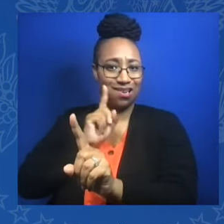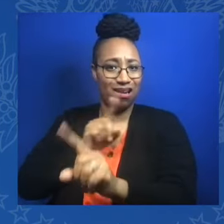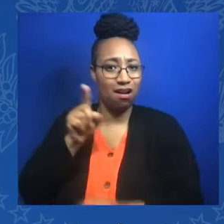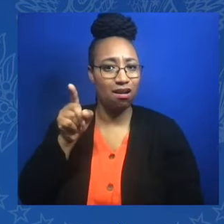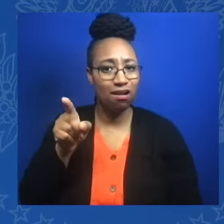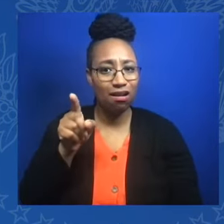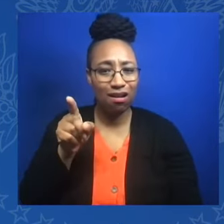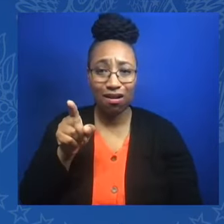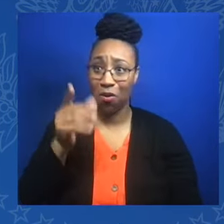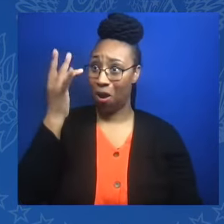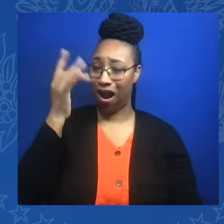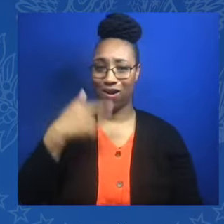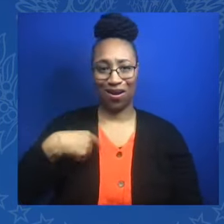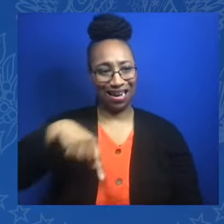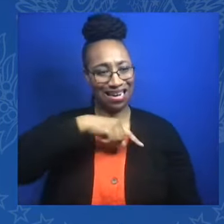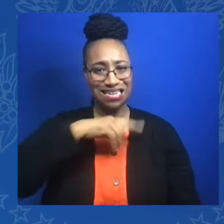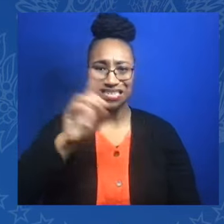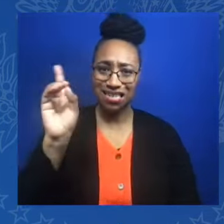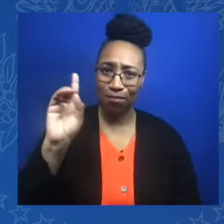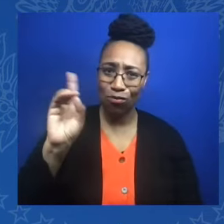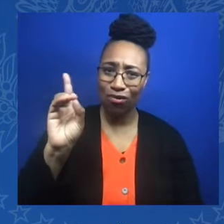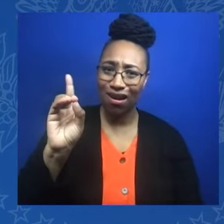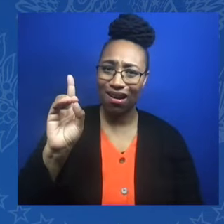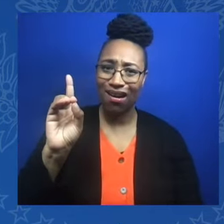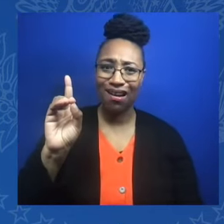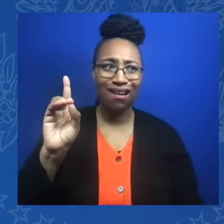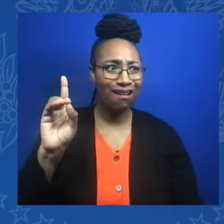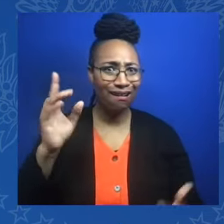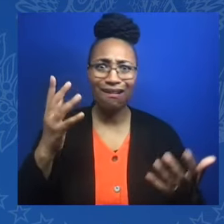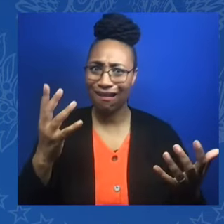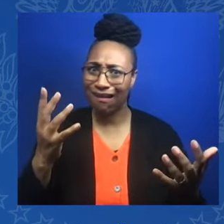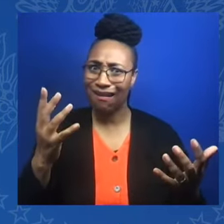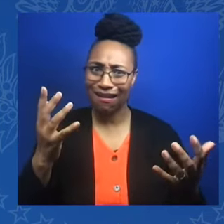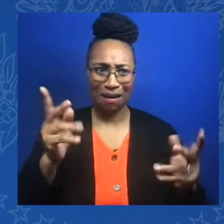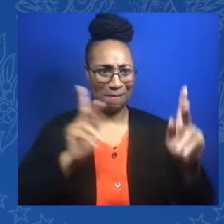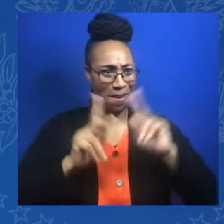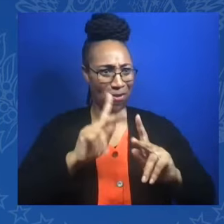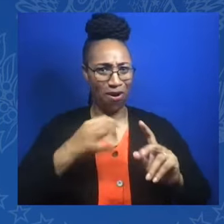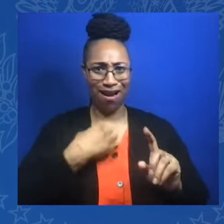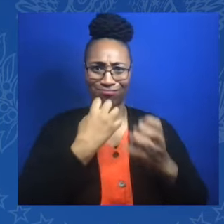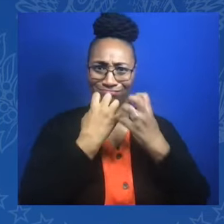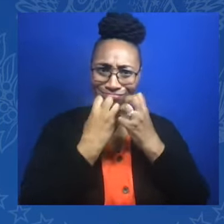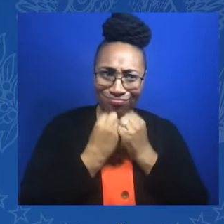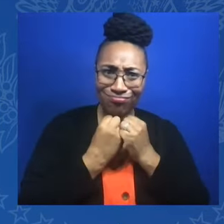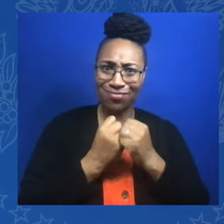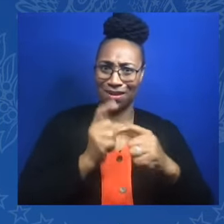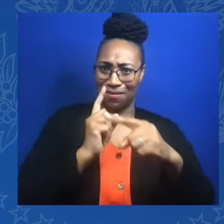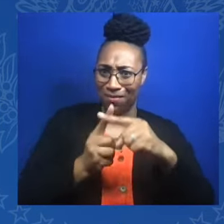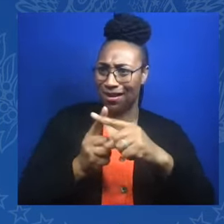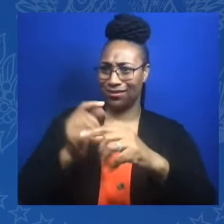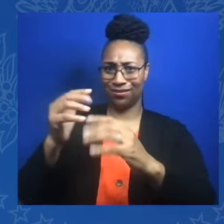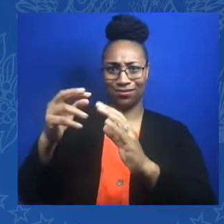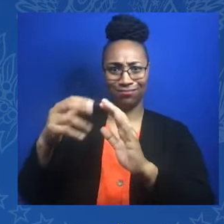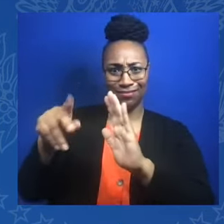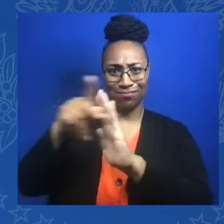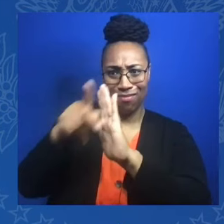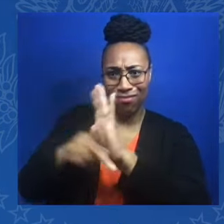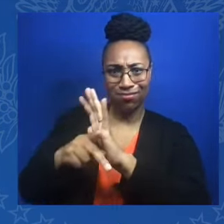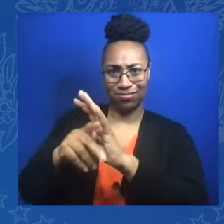the safety and security of Canadians and Americans. Vladimir Putin has